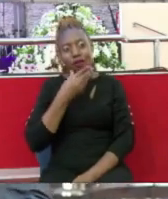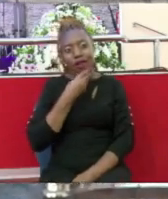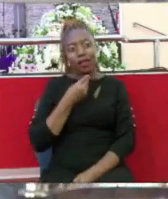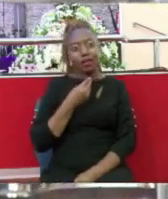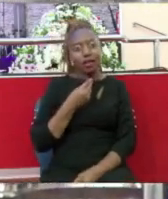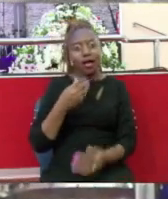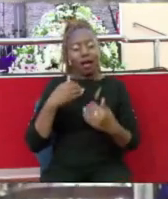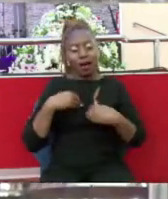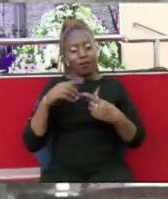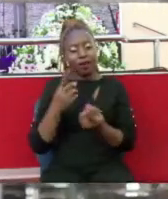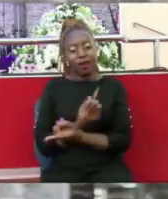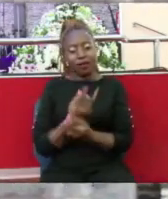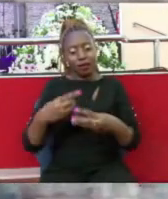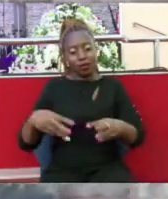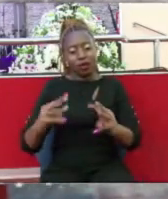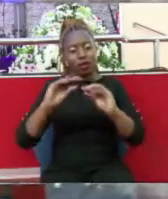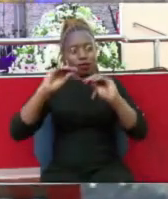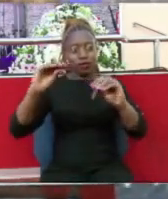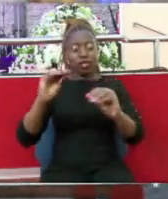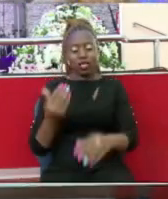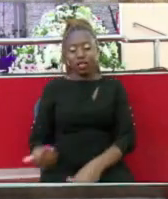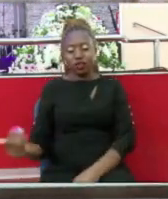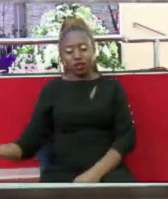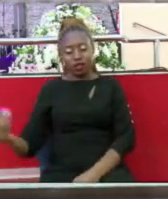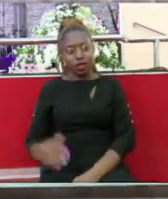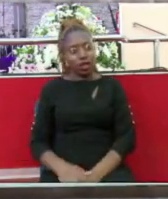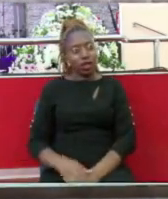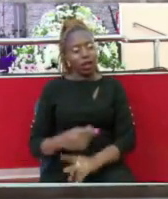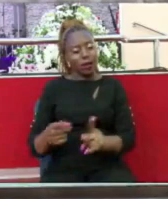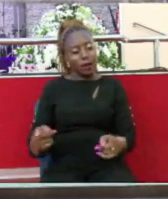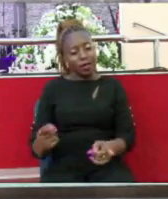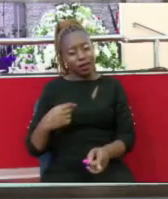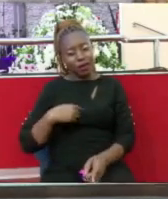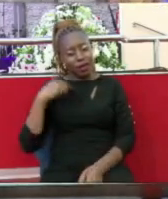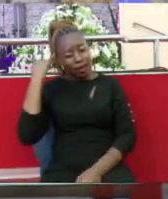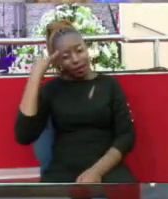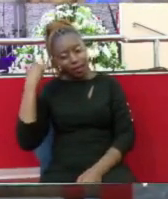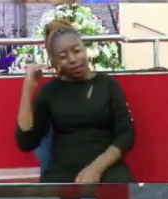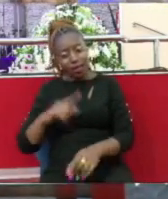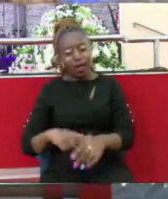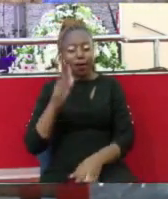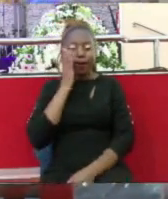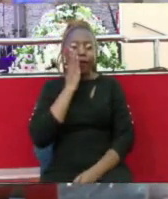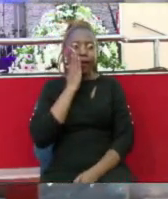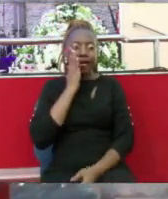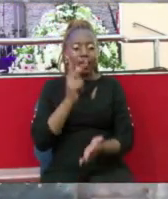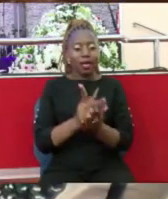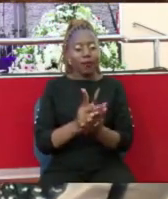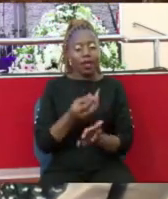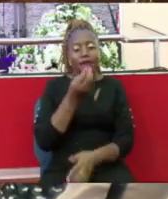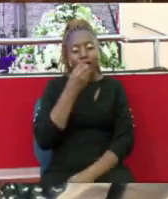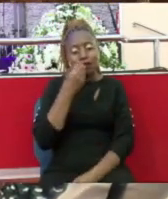But I'm sure when the mother was packing the food for the boy, he told him,